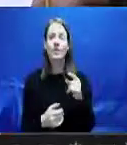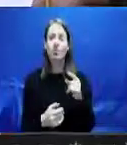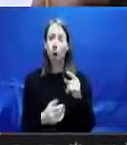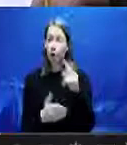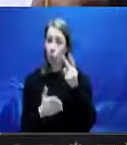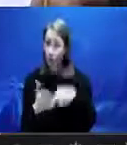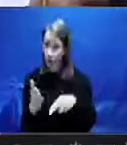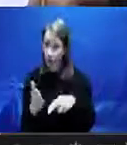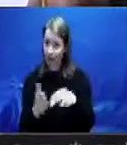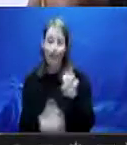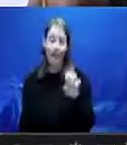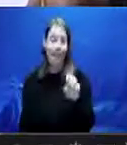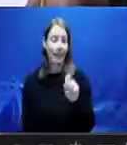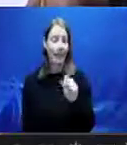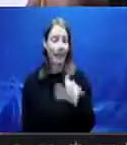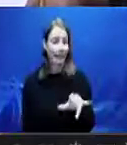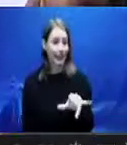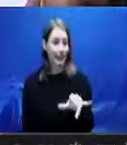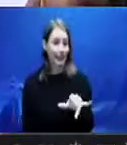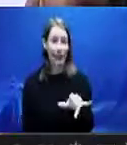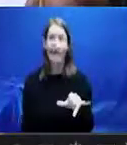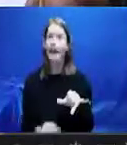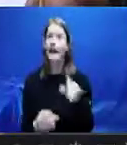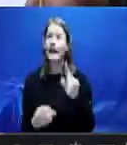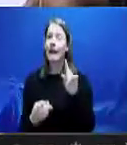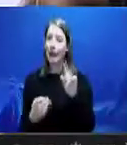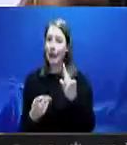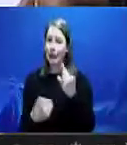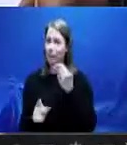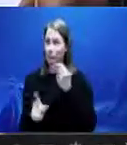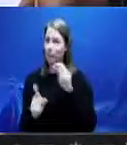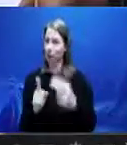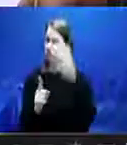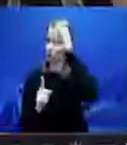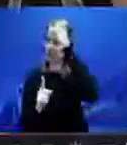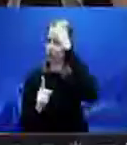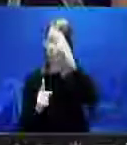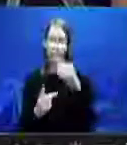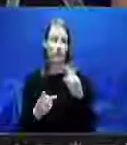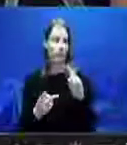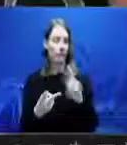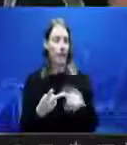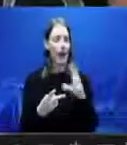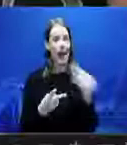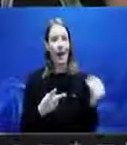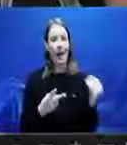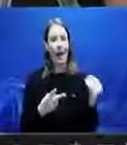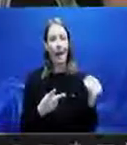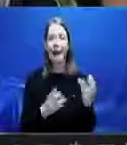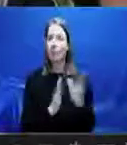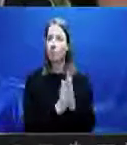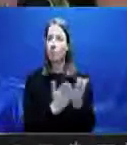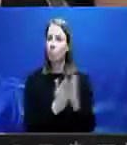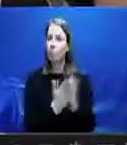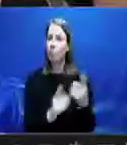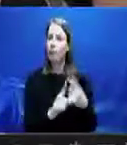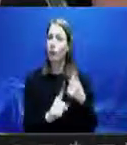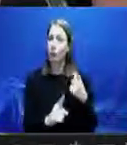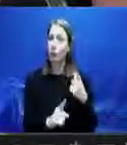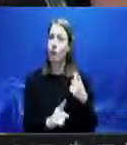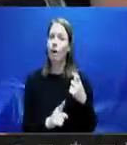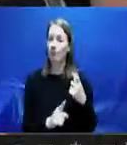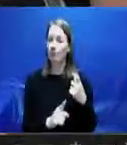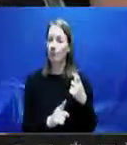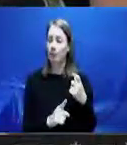social reformer Bartolomé de las Casas, and read excerpts from the novel Things Fall Apart by Chinua Achebe, a complex